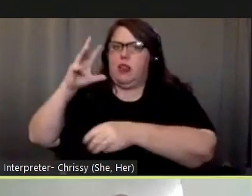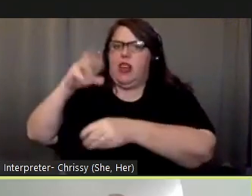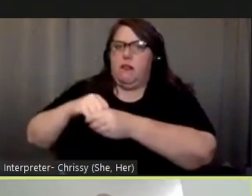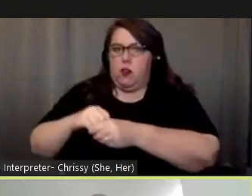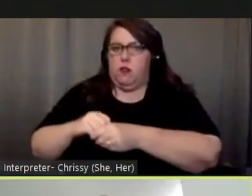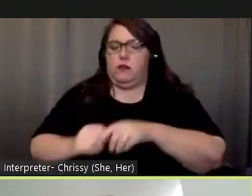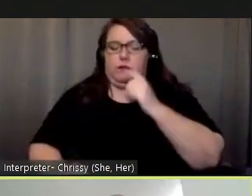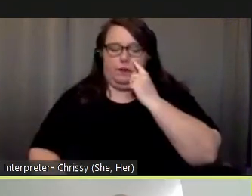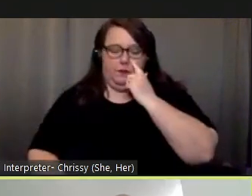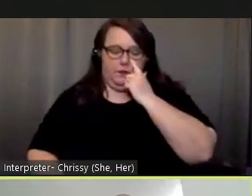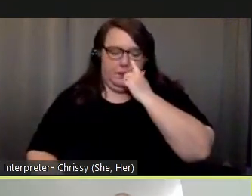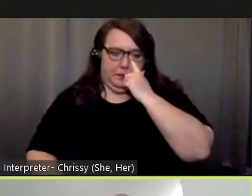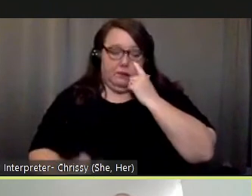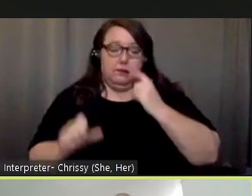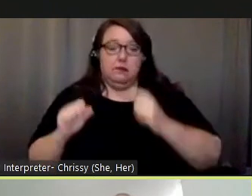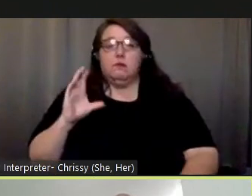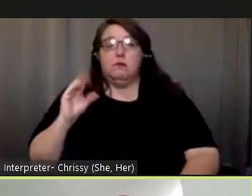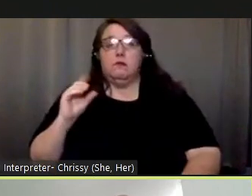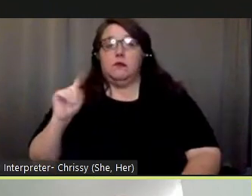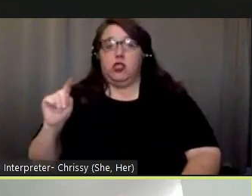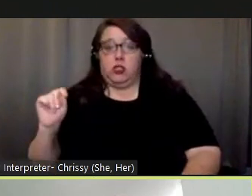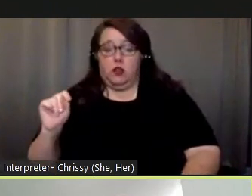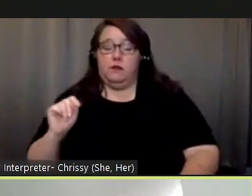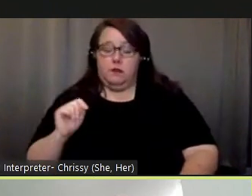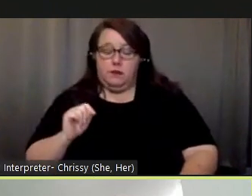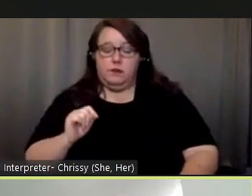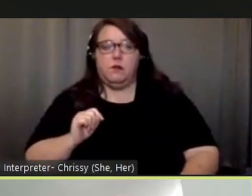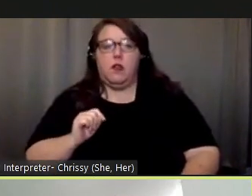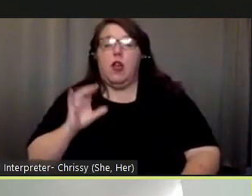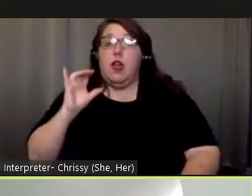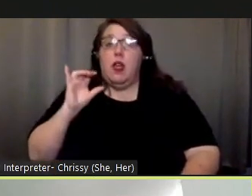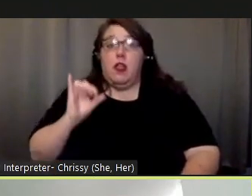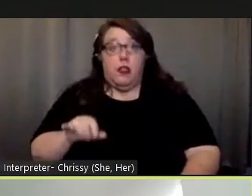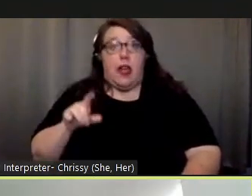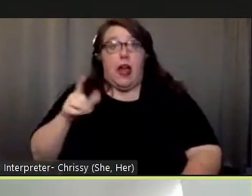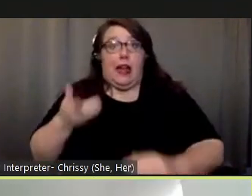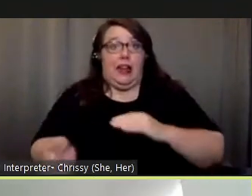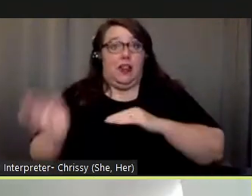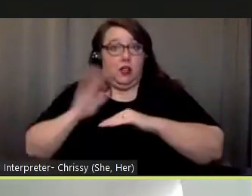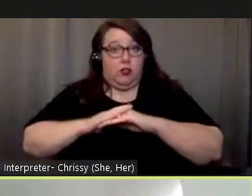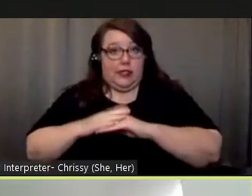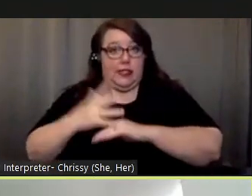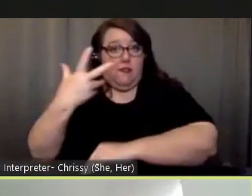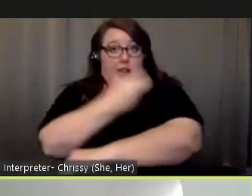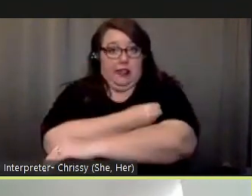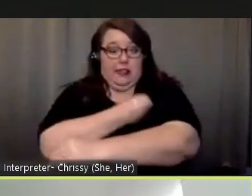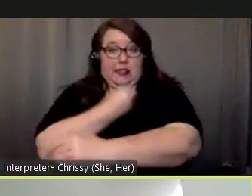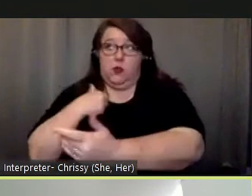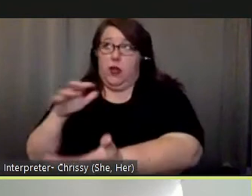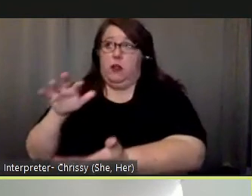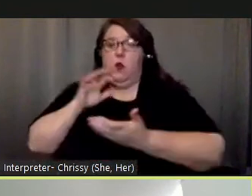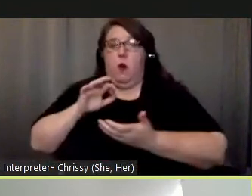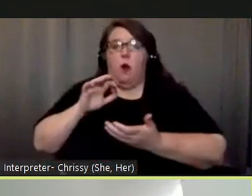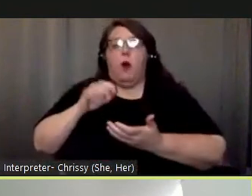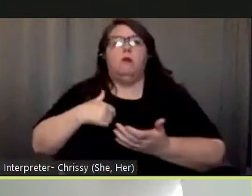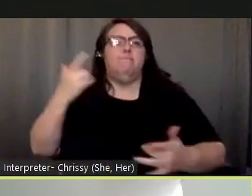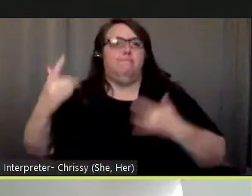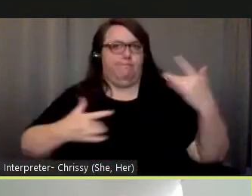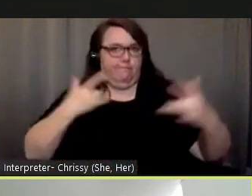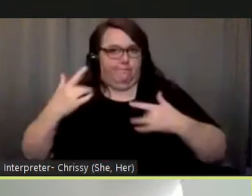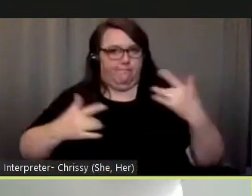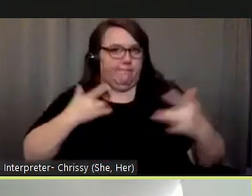Well, again, we're really excited to see this increase in supply coming into our state. It is being directed directly by the federal